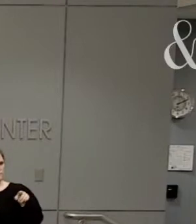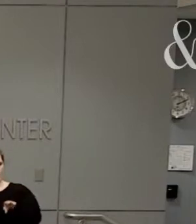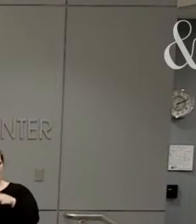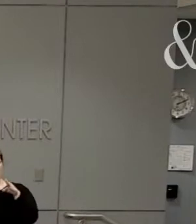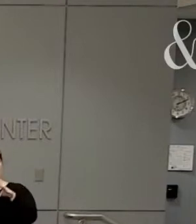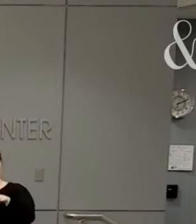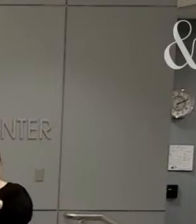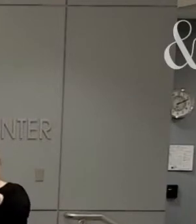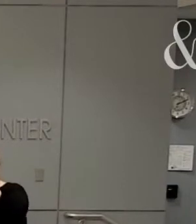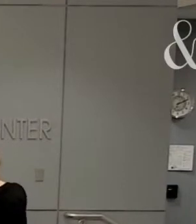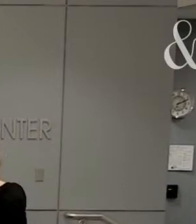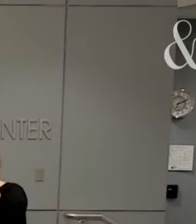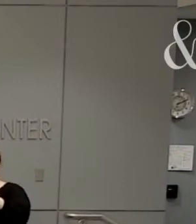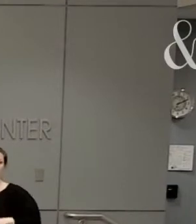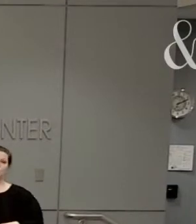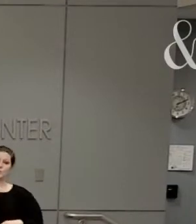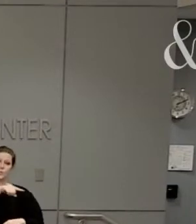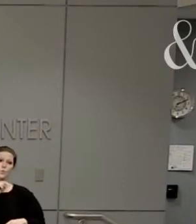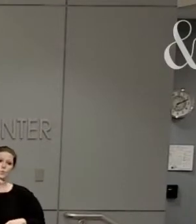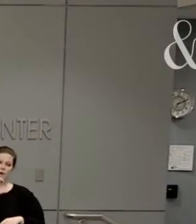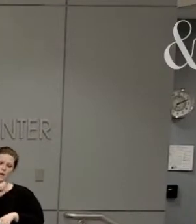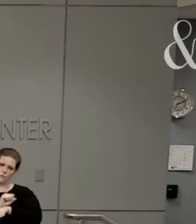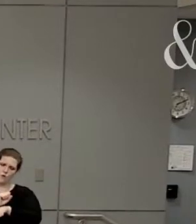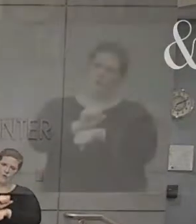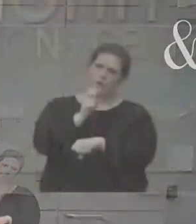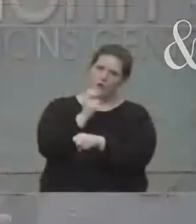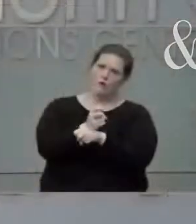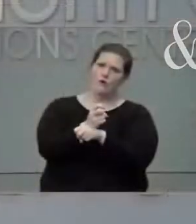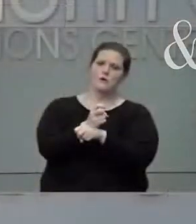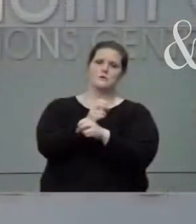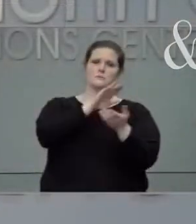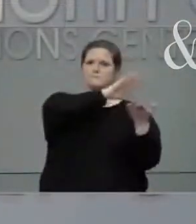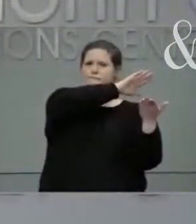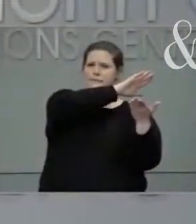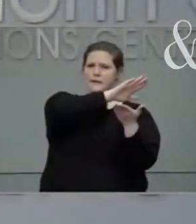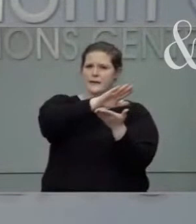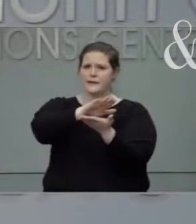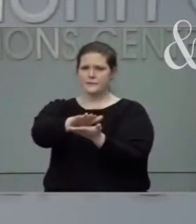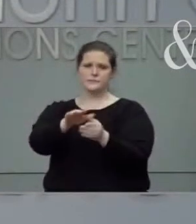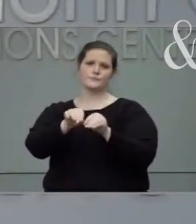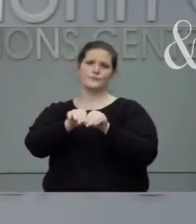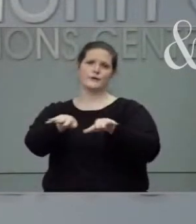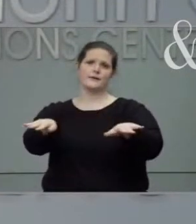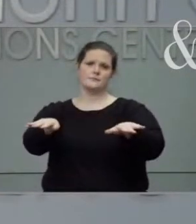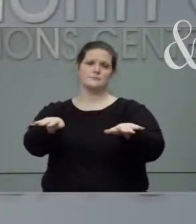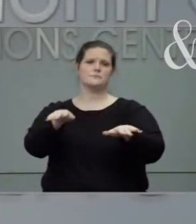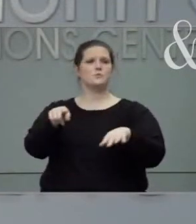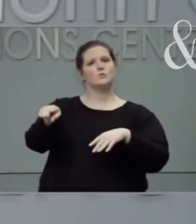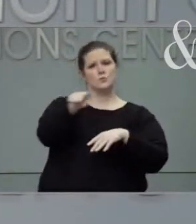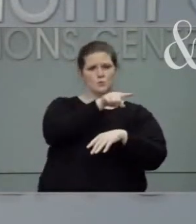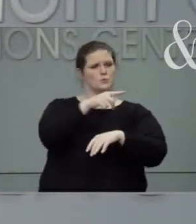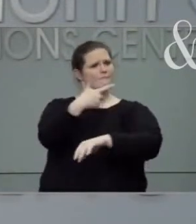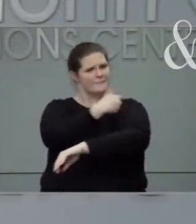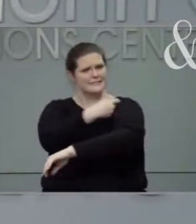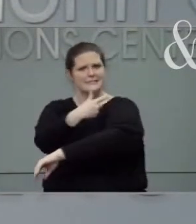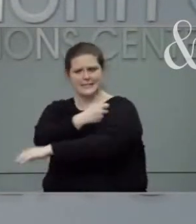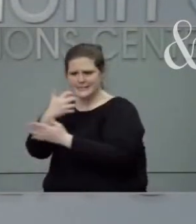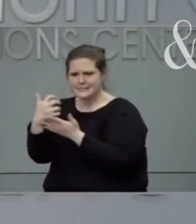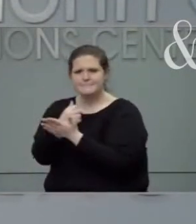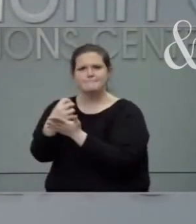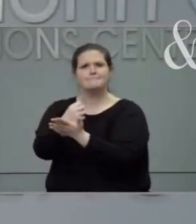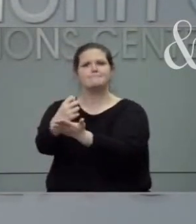work to slow the spread of this virus and get people vaccinated. And I'm grateful for the efforts of people across the state.